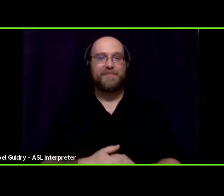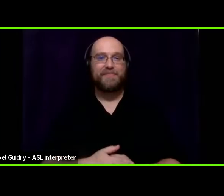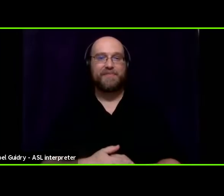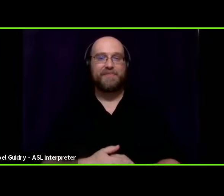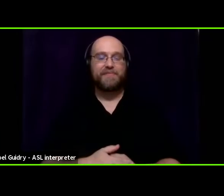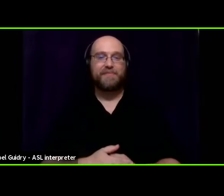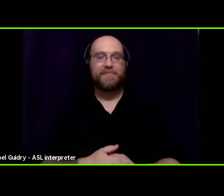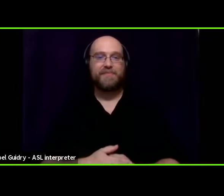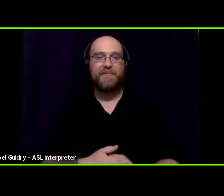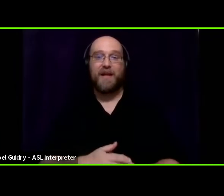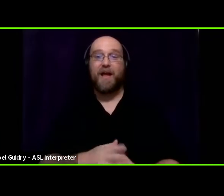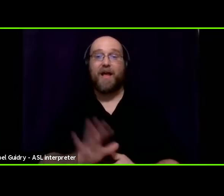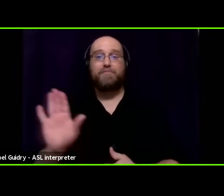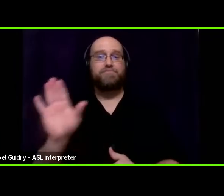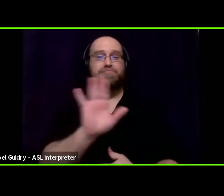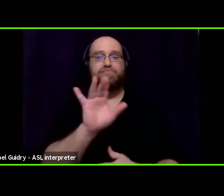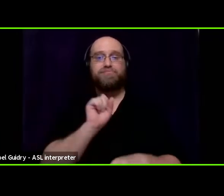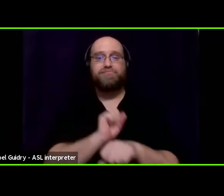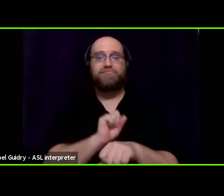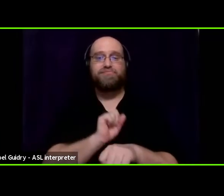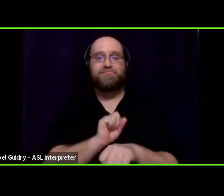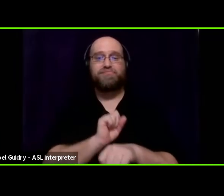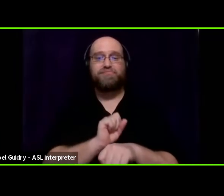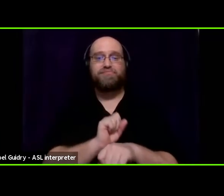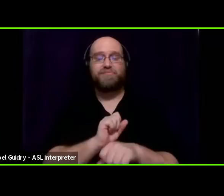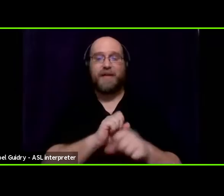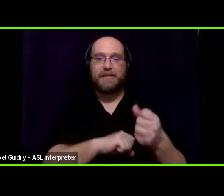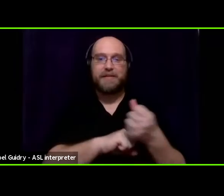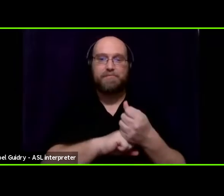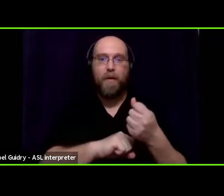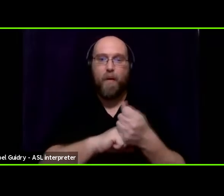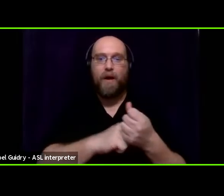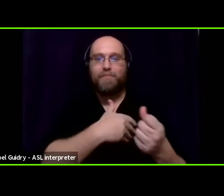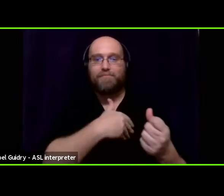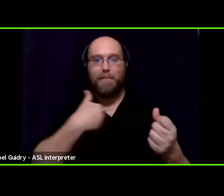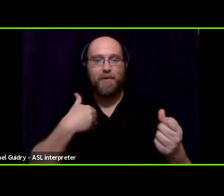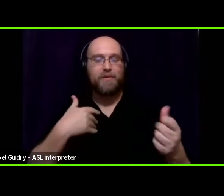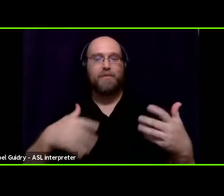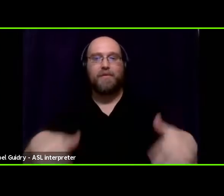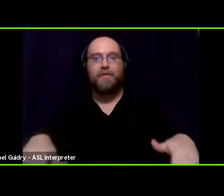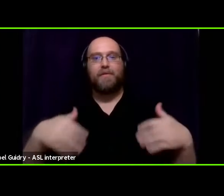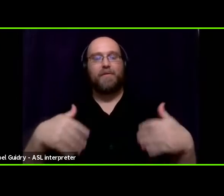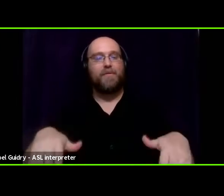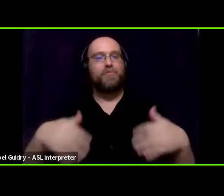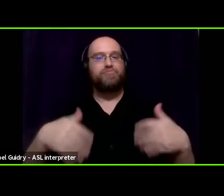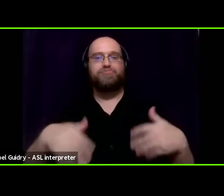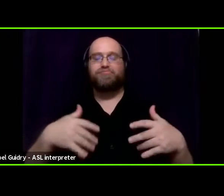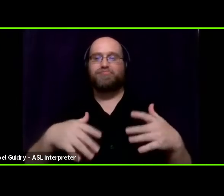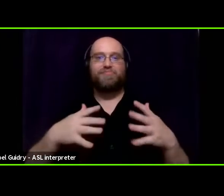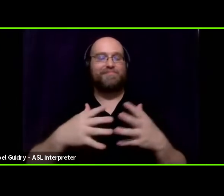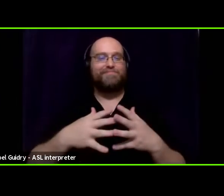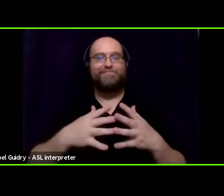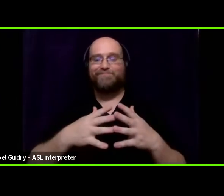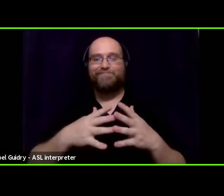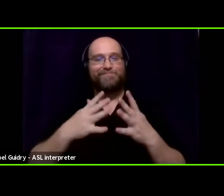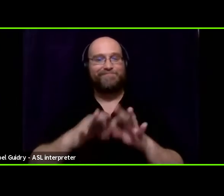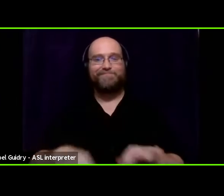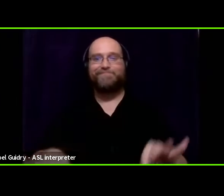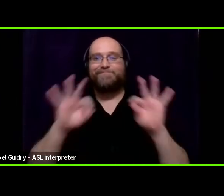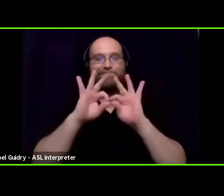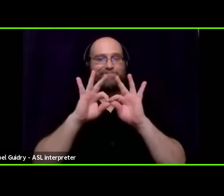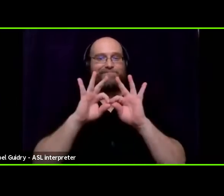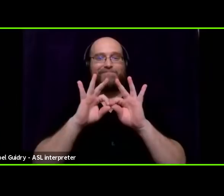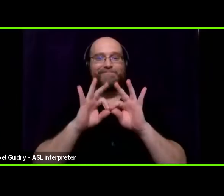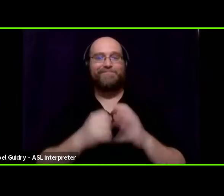The work that you all are doing in providing support for members really can't be measured. Eddie just said,